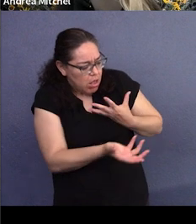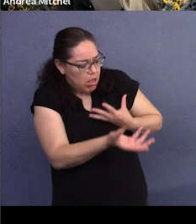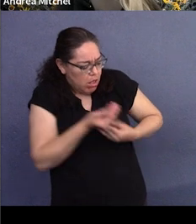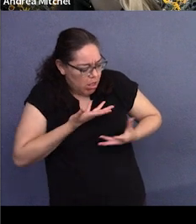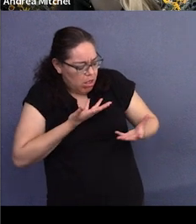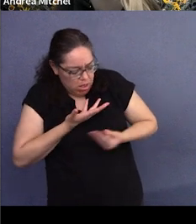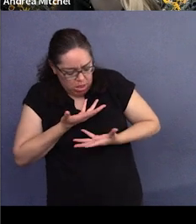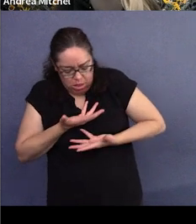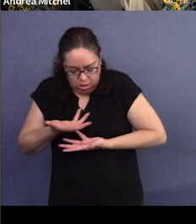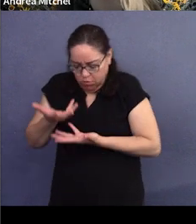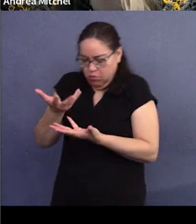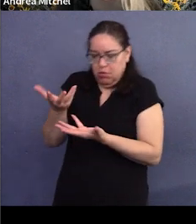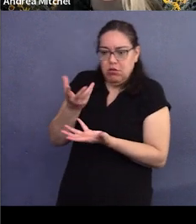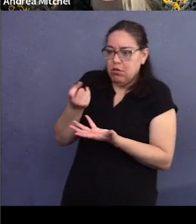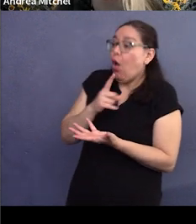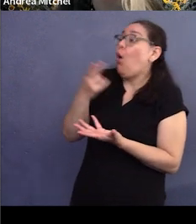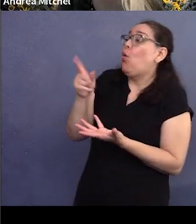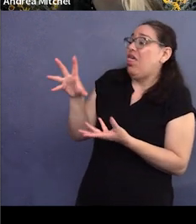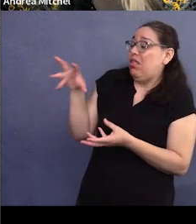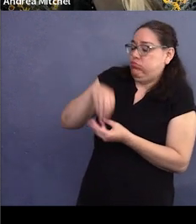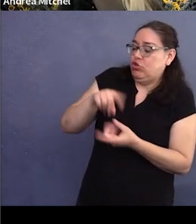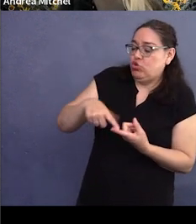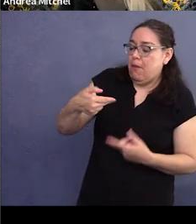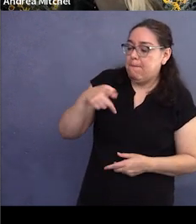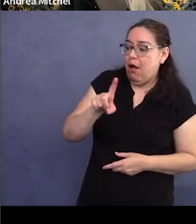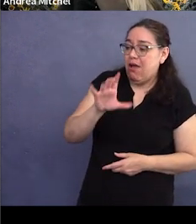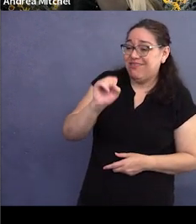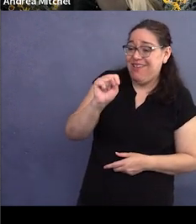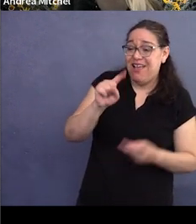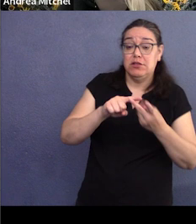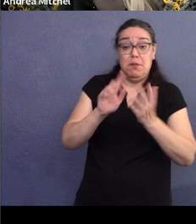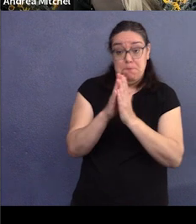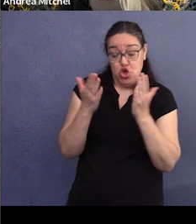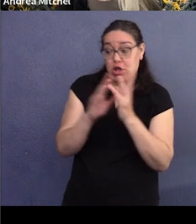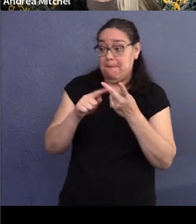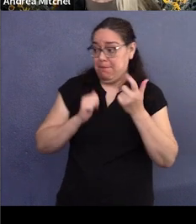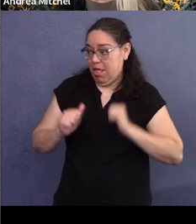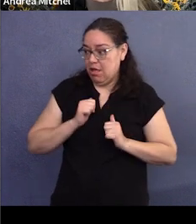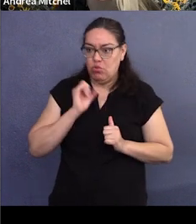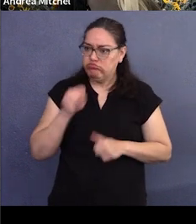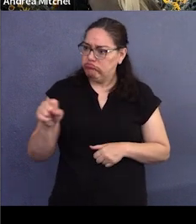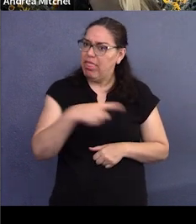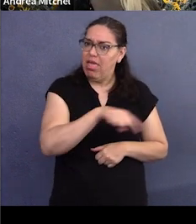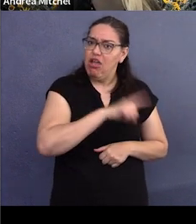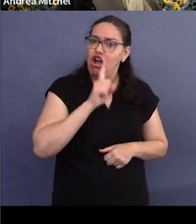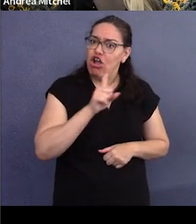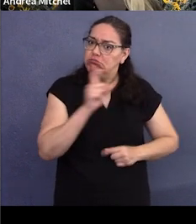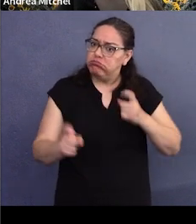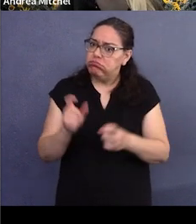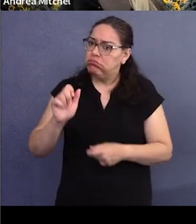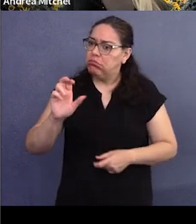It's going to go into a podcast, a book, and a play. So it would be gathered. So they are contributors. Yeah, absolutely. Oh, absolutely. Yeah,